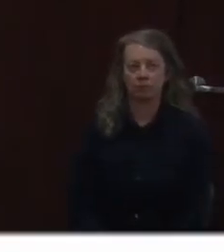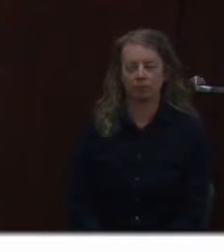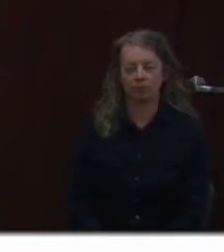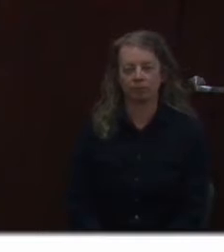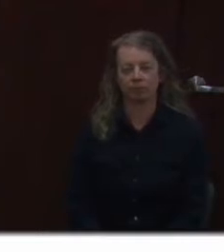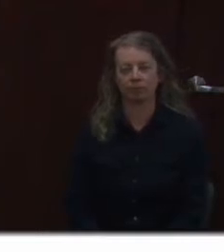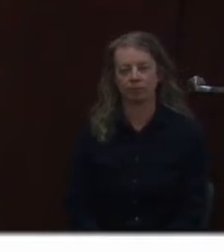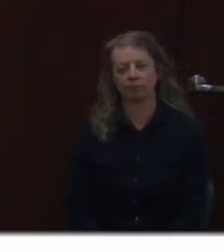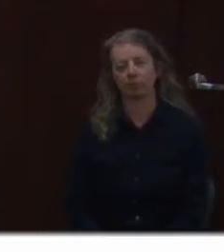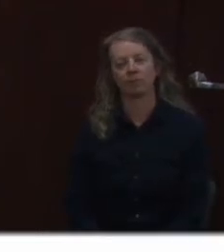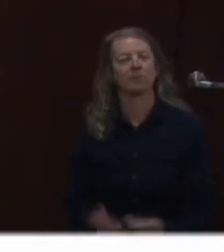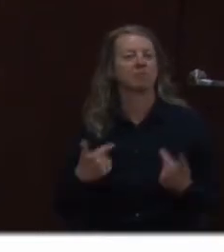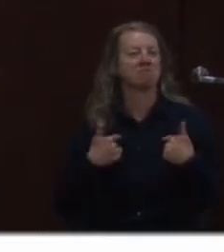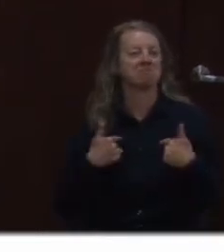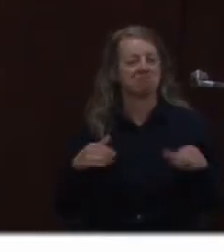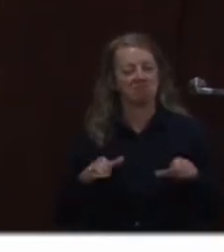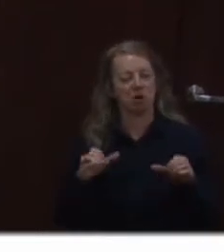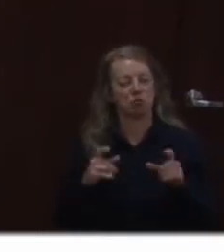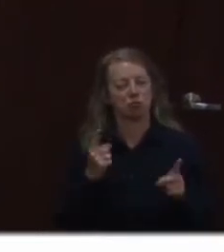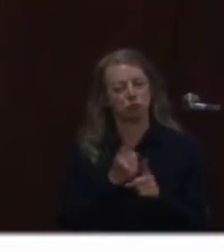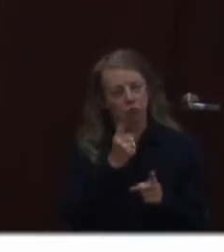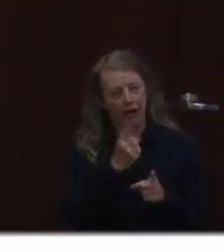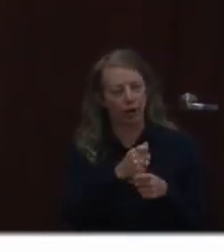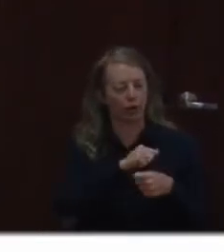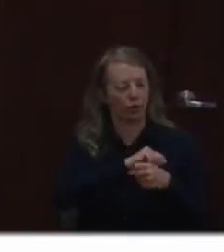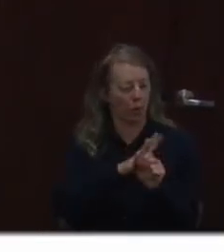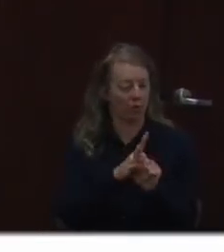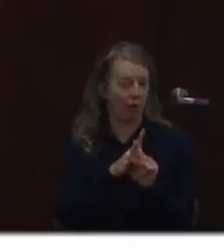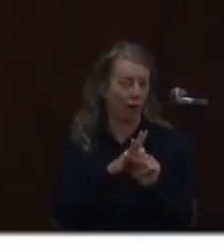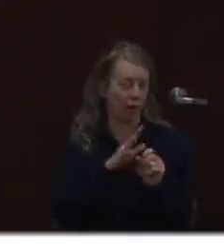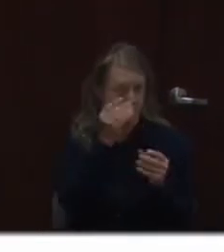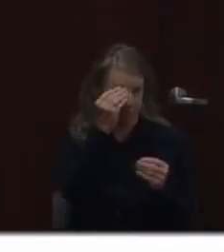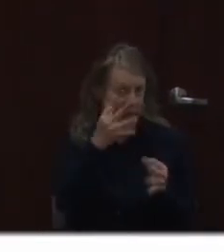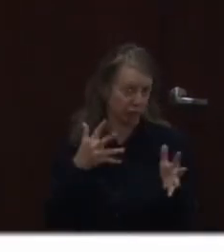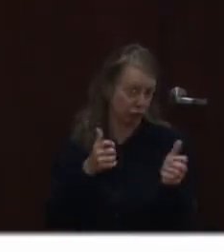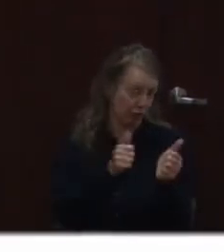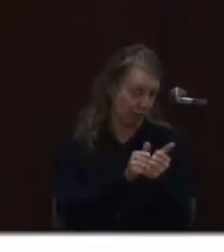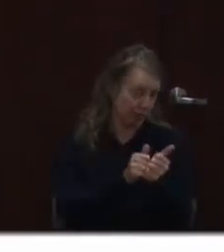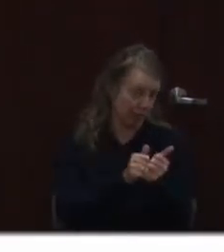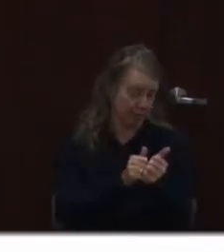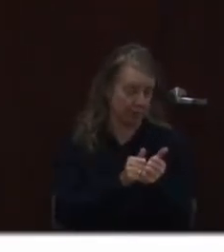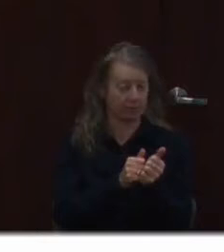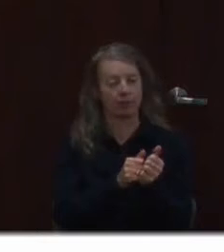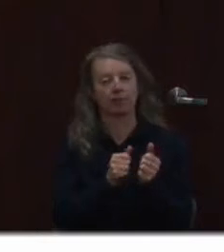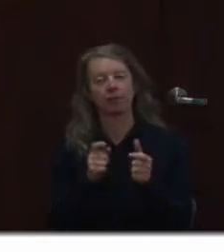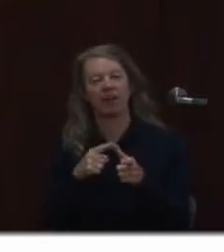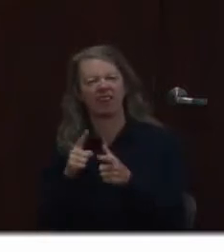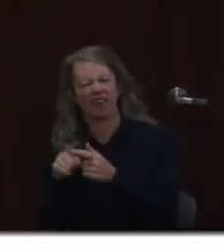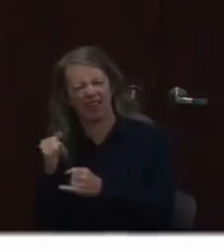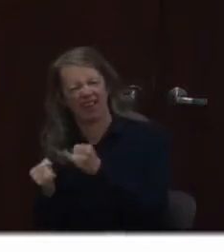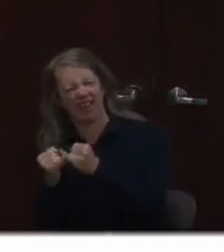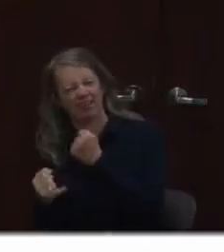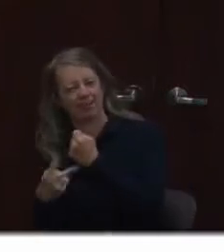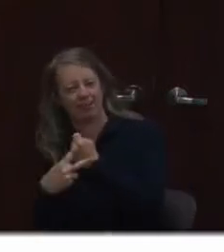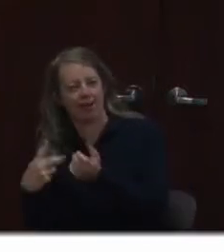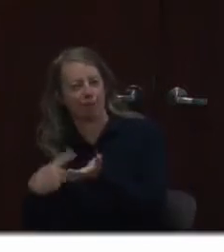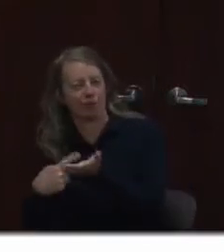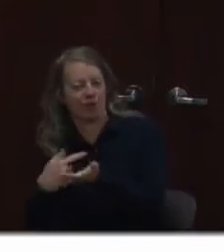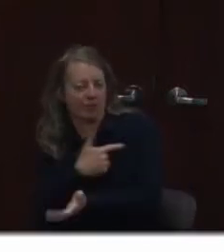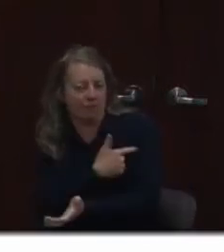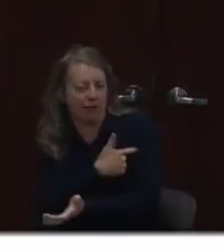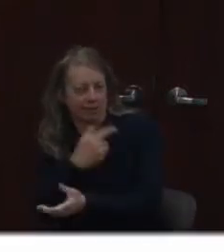So we'll do our regular COVID update for you all with our vaccine rollout update at the end. And